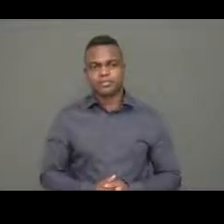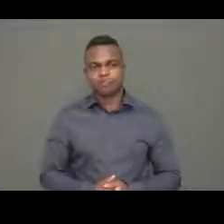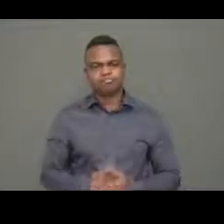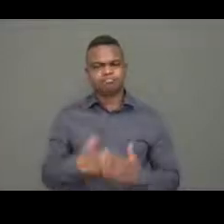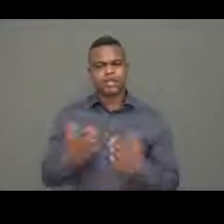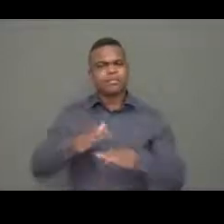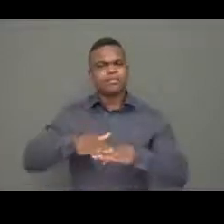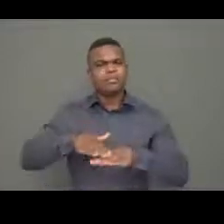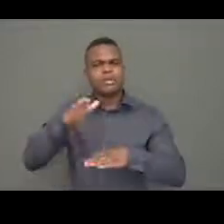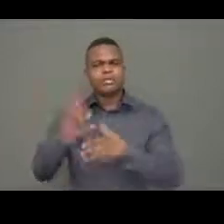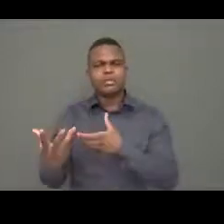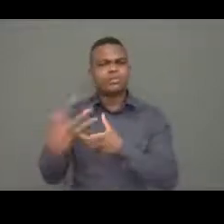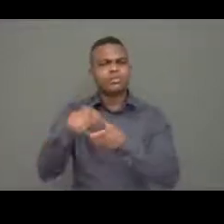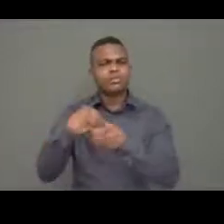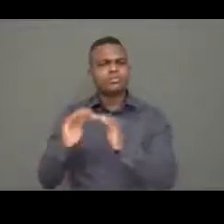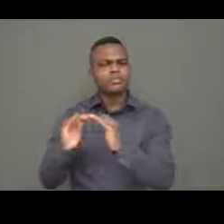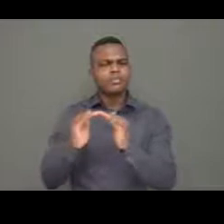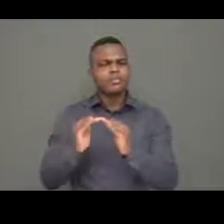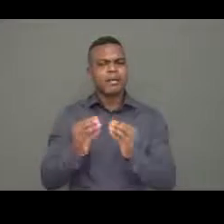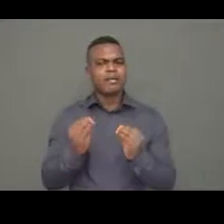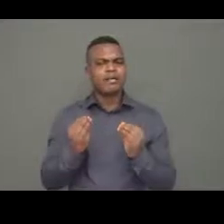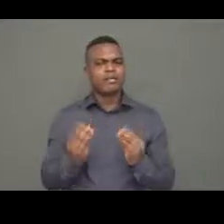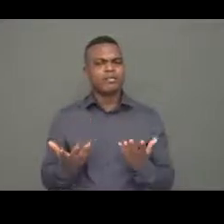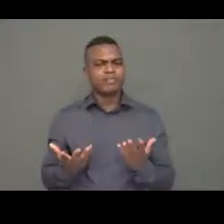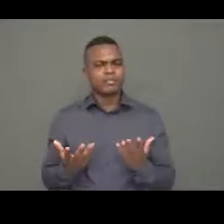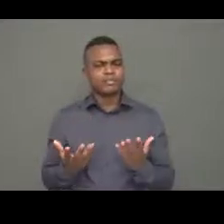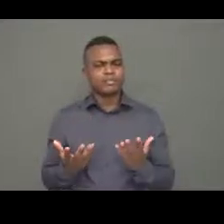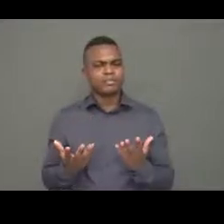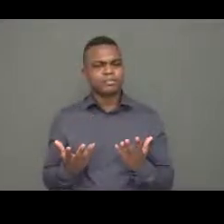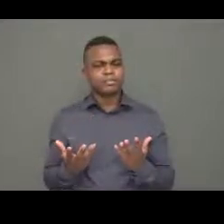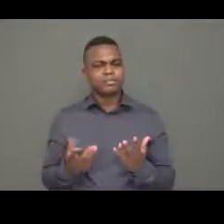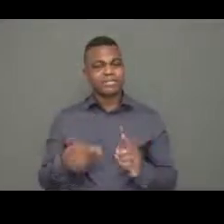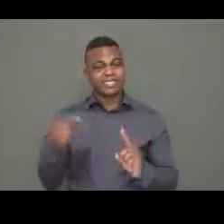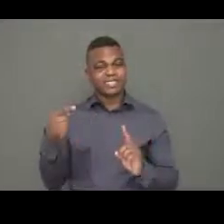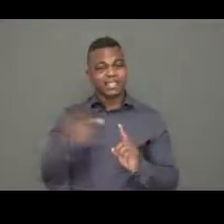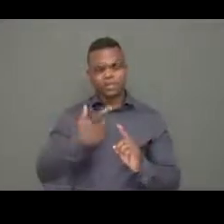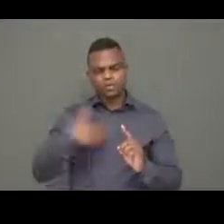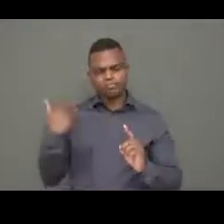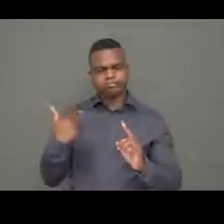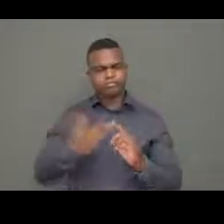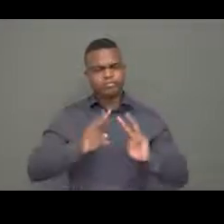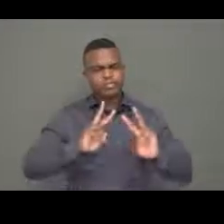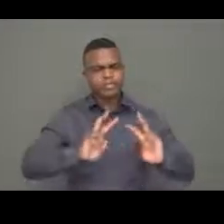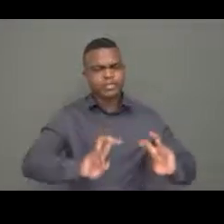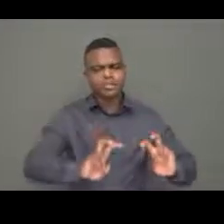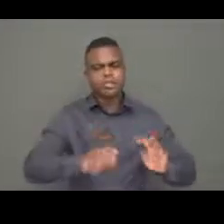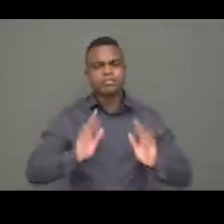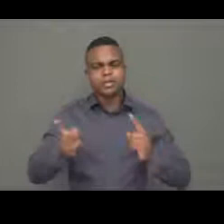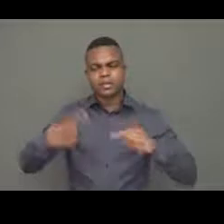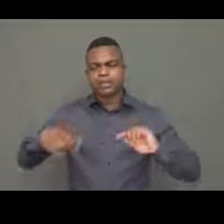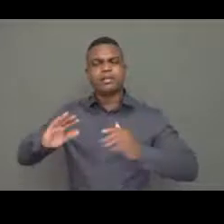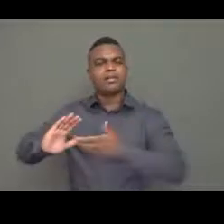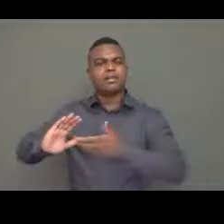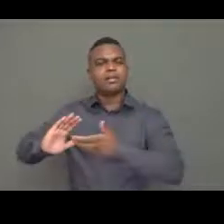more inclusive in volunteering and humanitarian aid work? Well, according to our research, a collaborative approach with